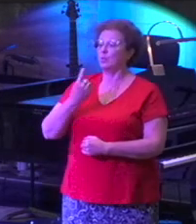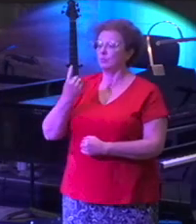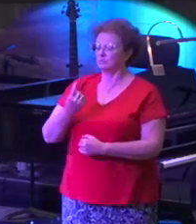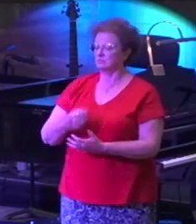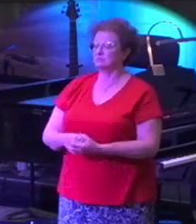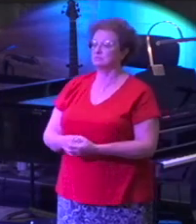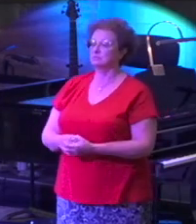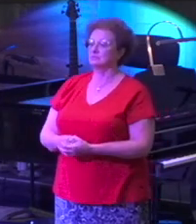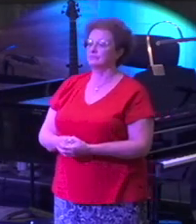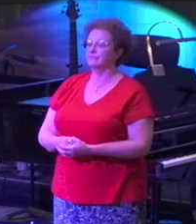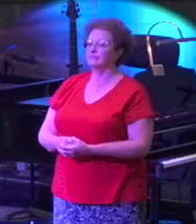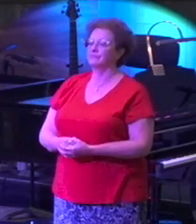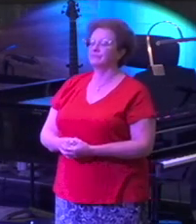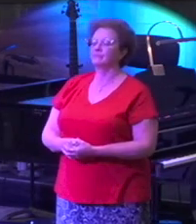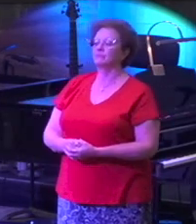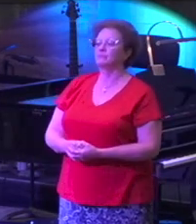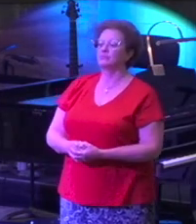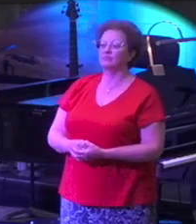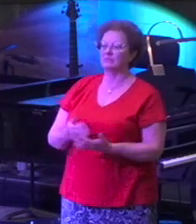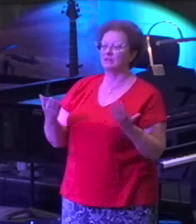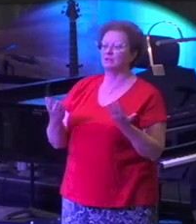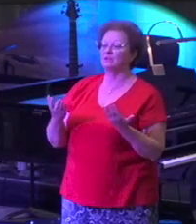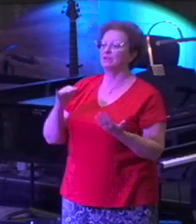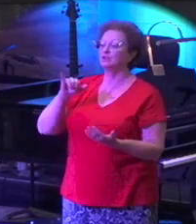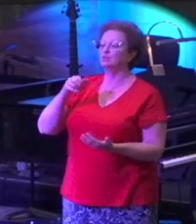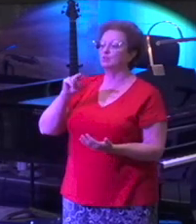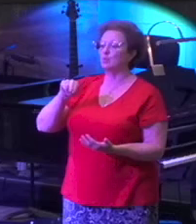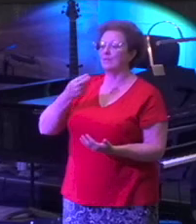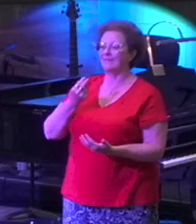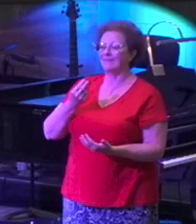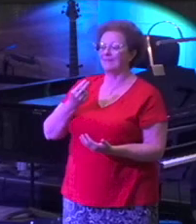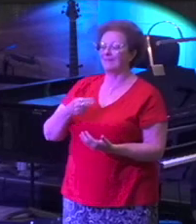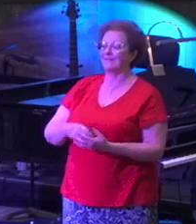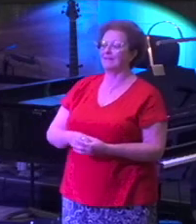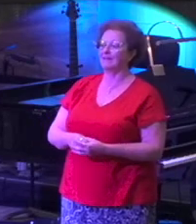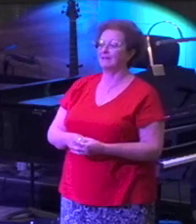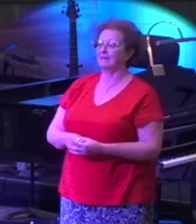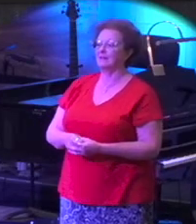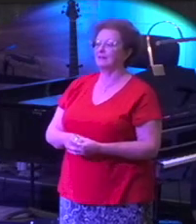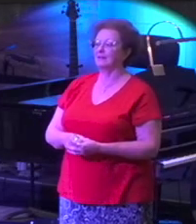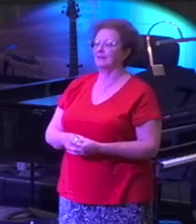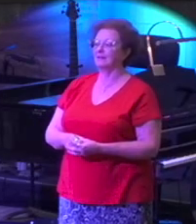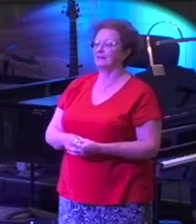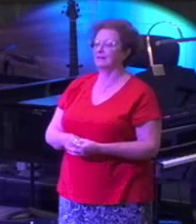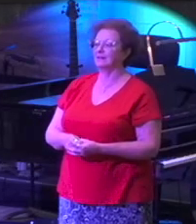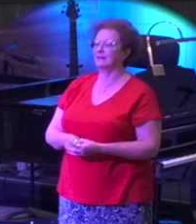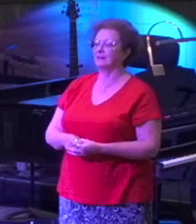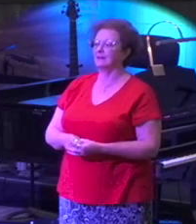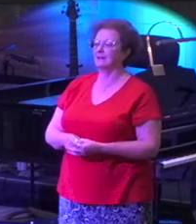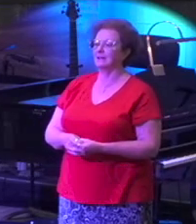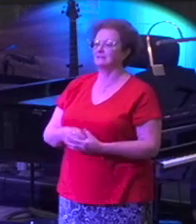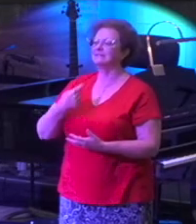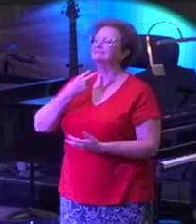this hilarious scene. There was Jonah, like an egg shape in a snake. This